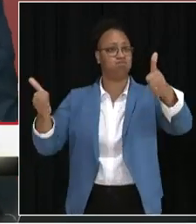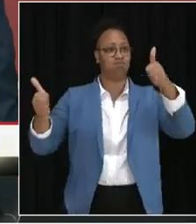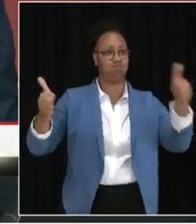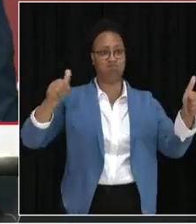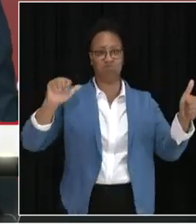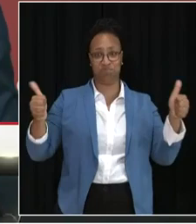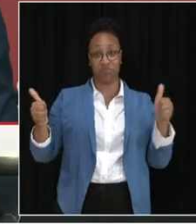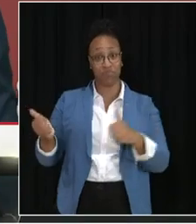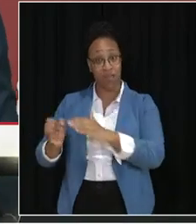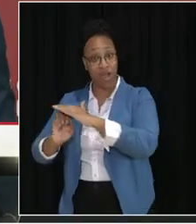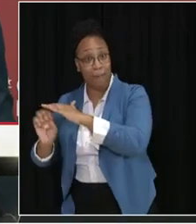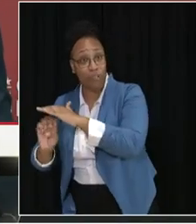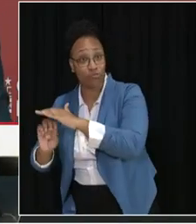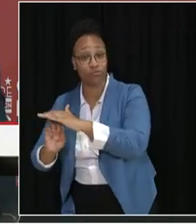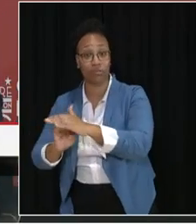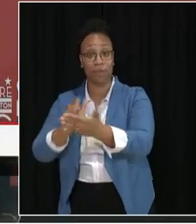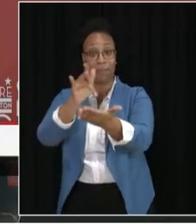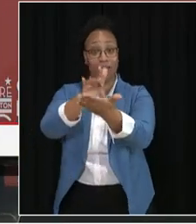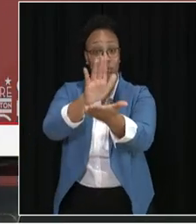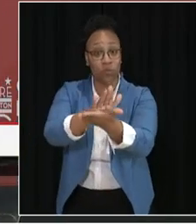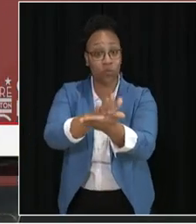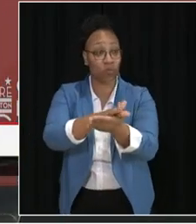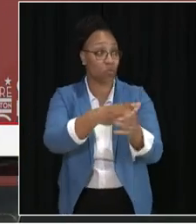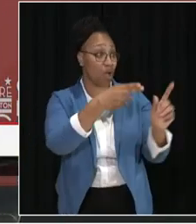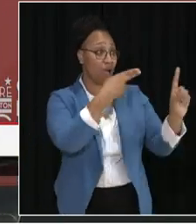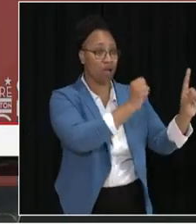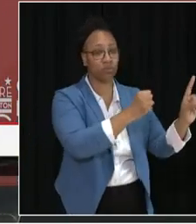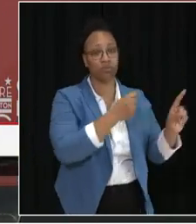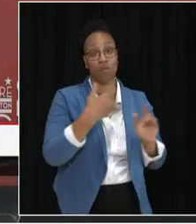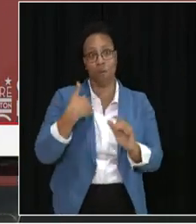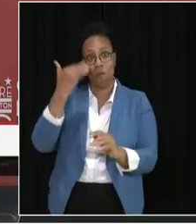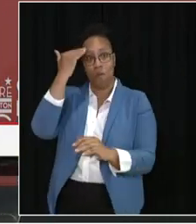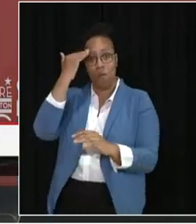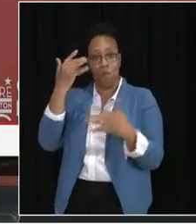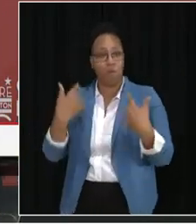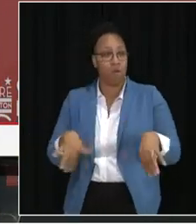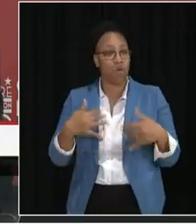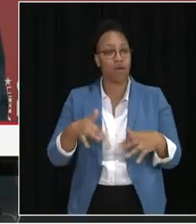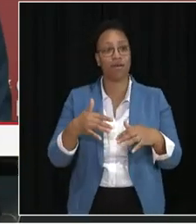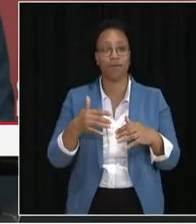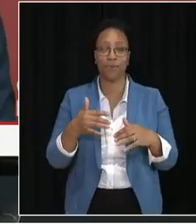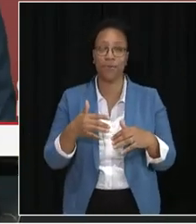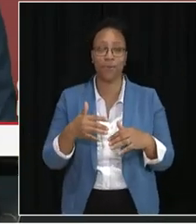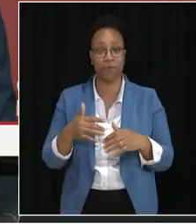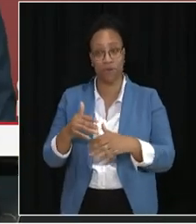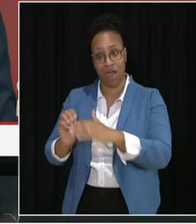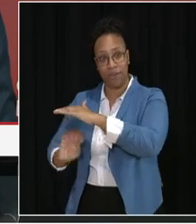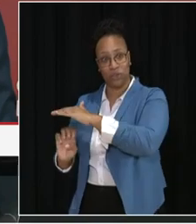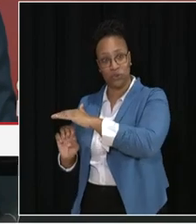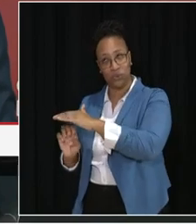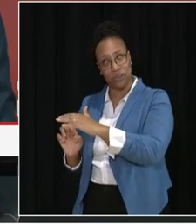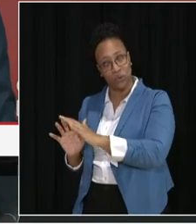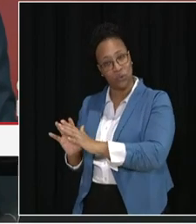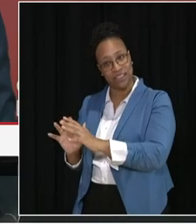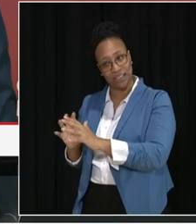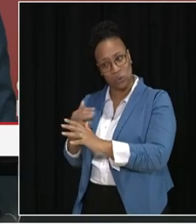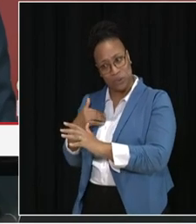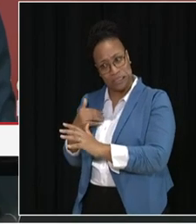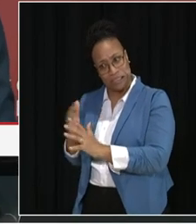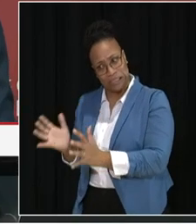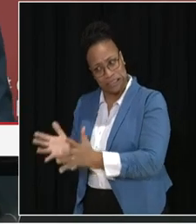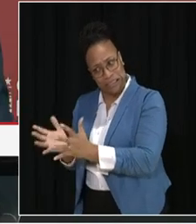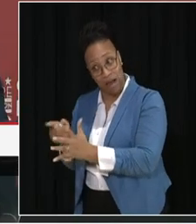hotly demanded. And we know a focus in middle and high school is what we're focused on for the next